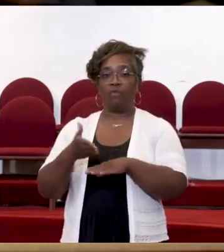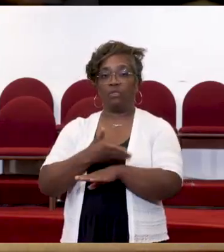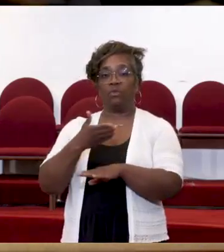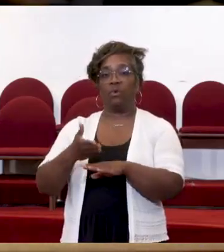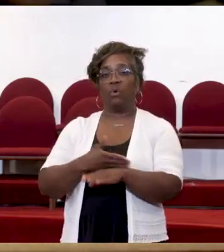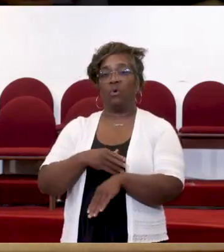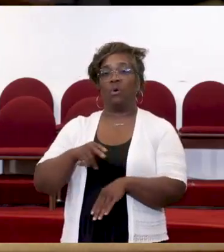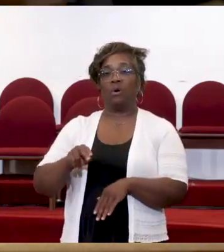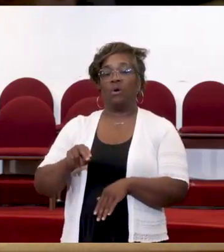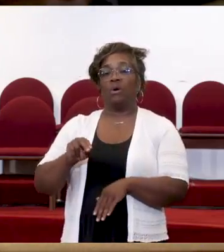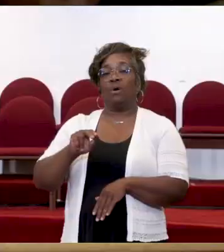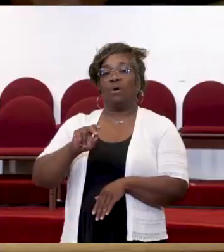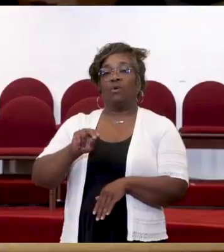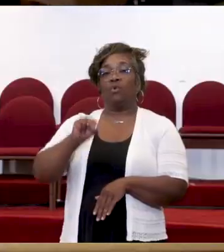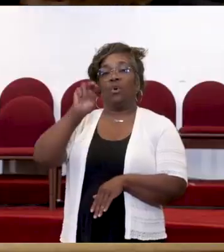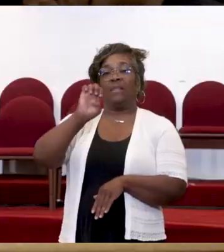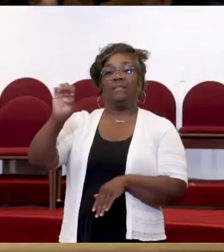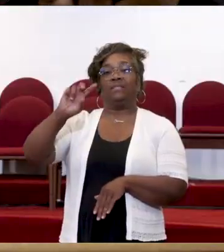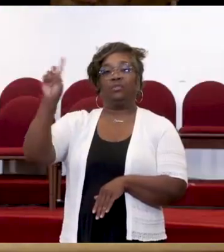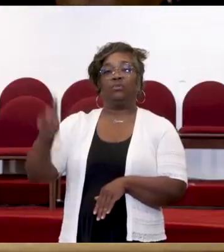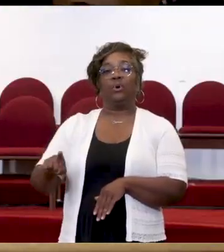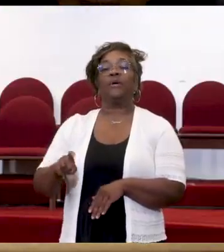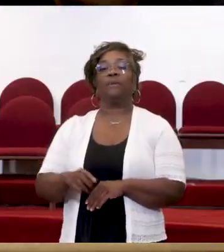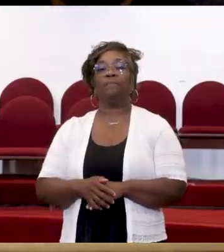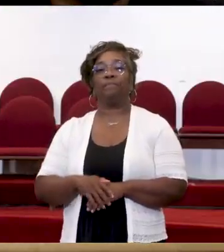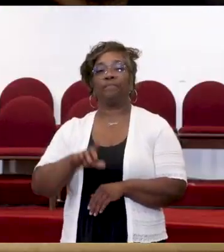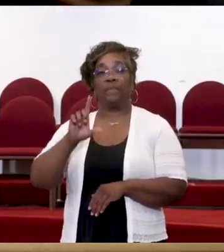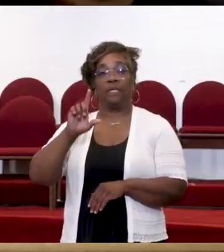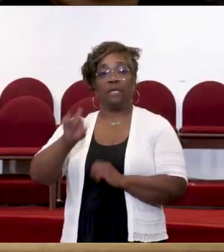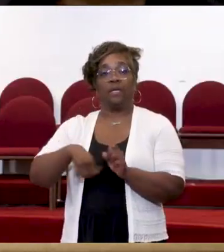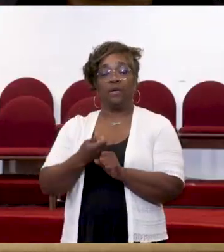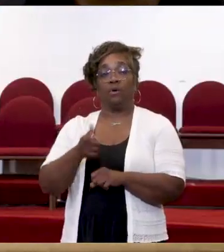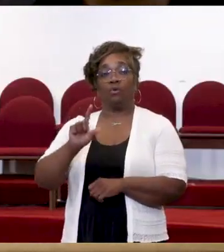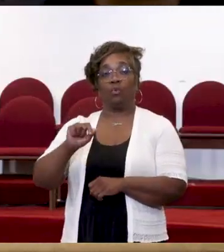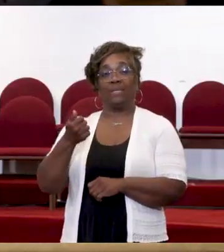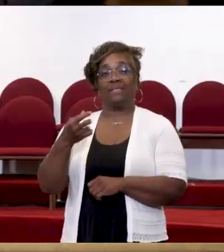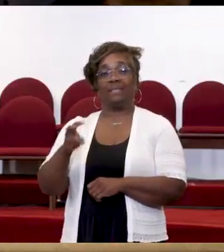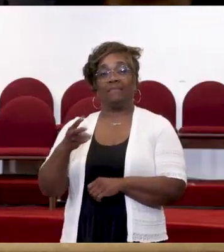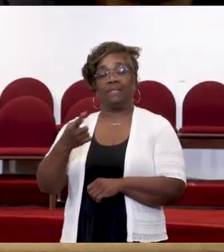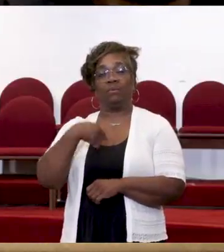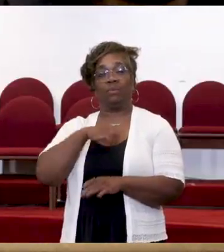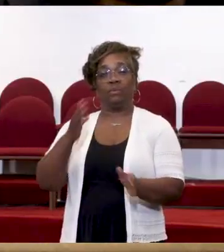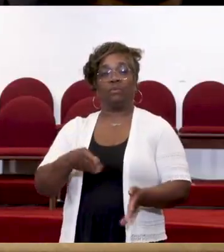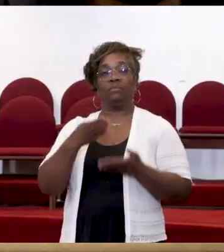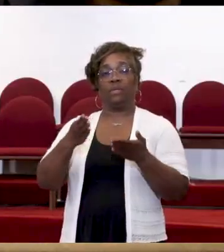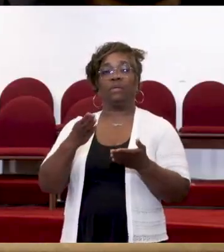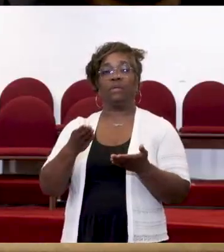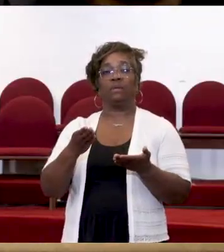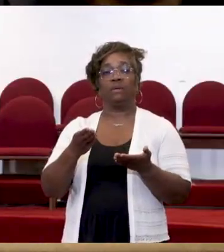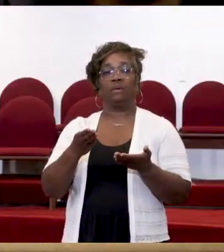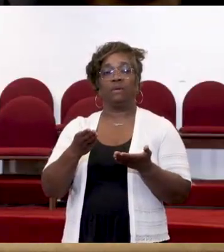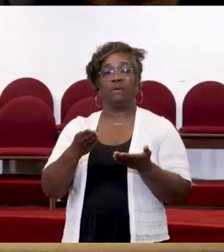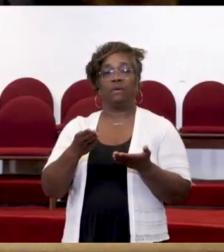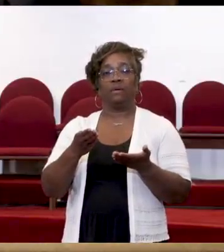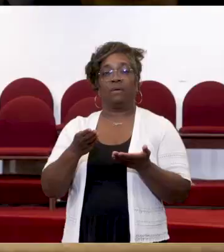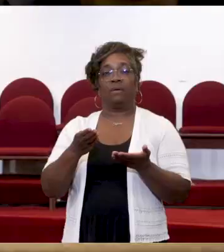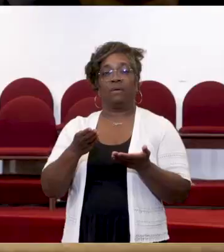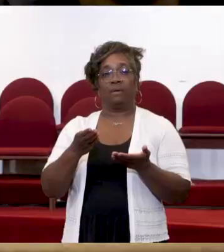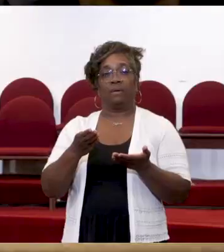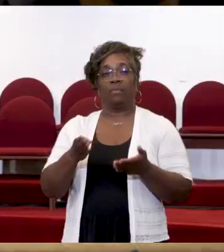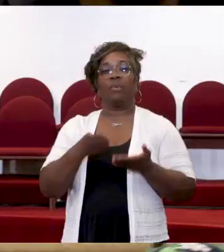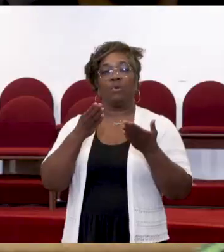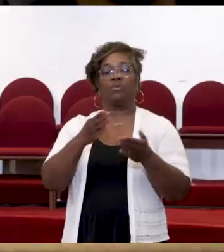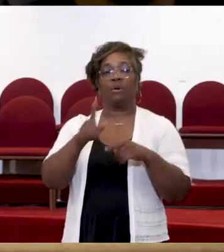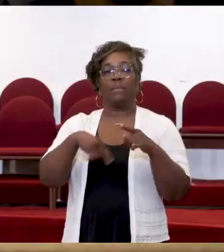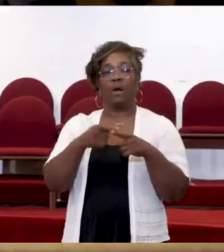in 2017, we submitted to you a proposal about planning for District